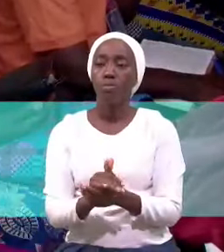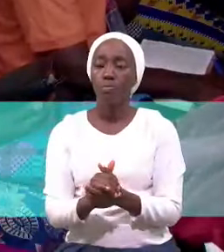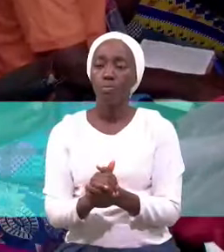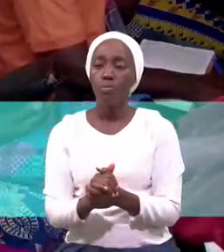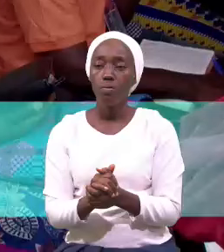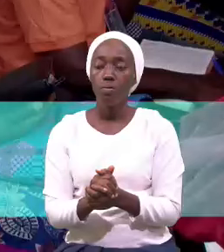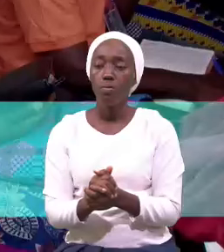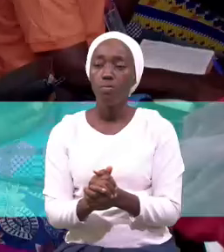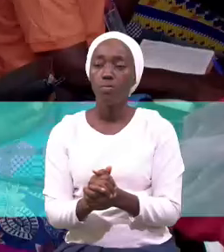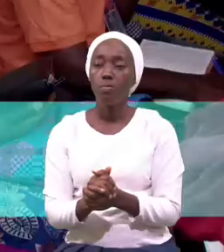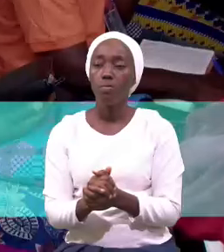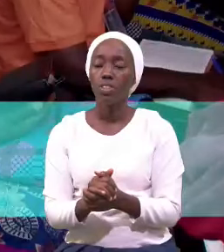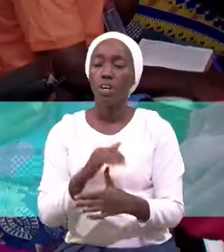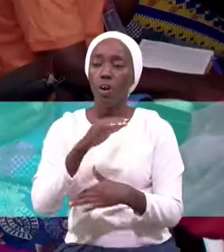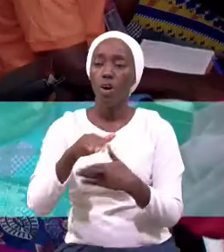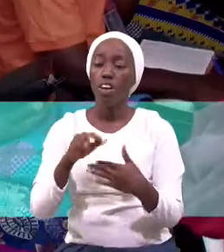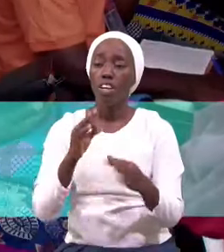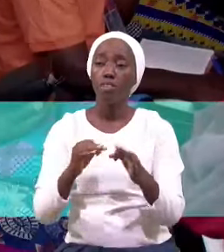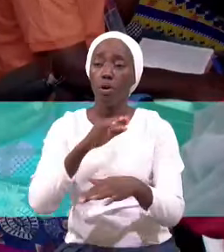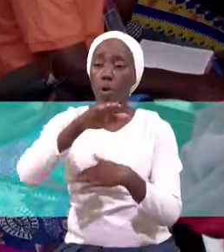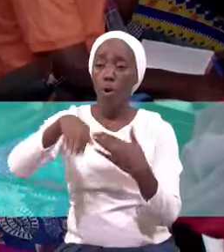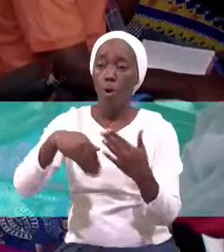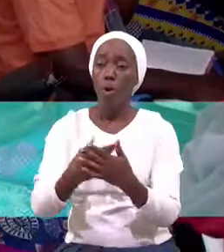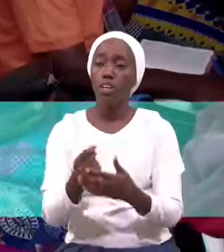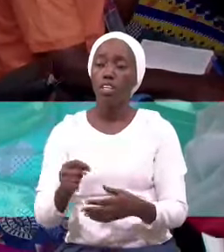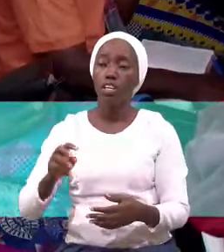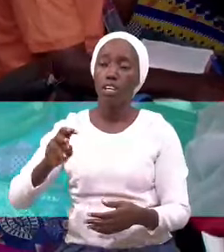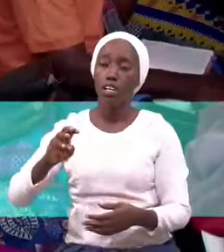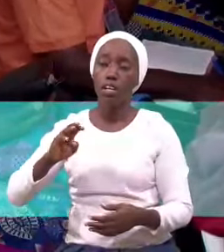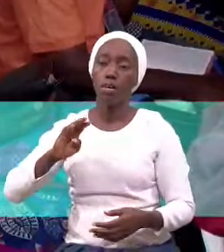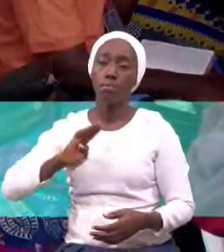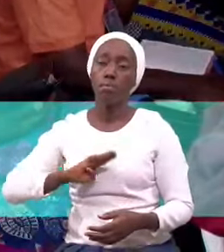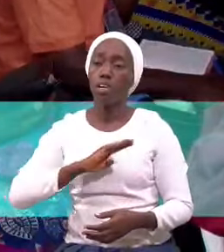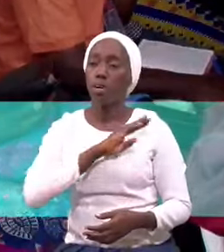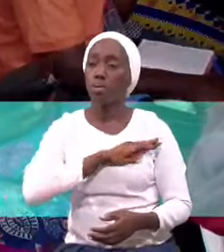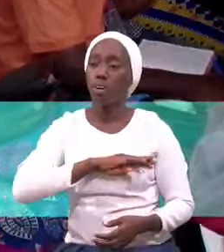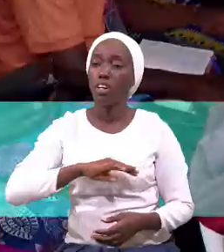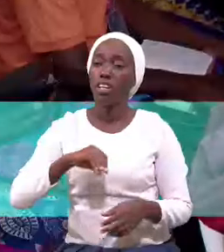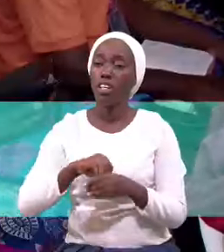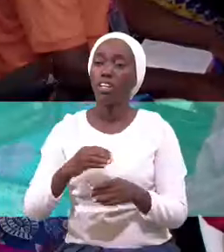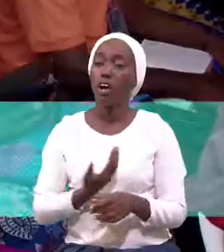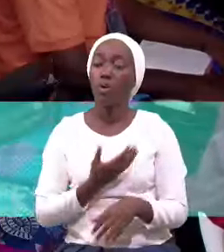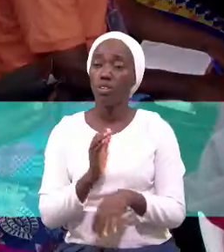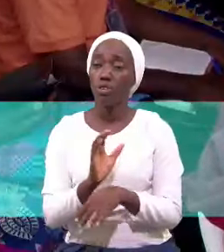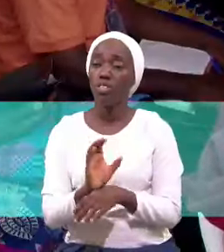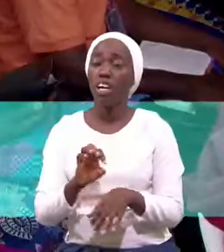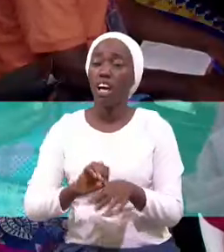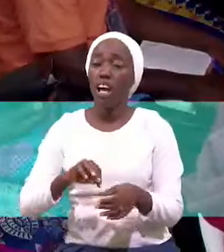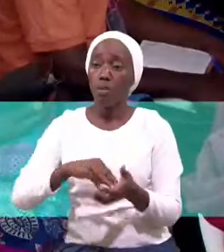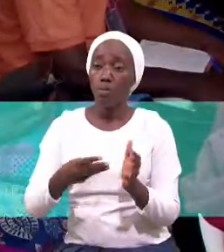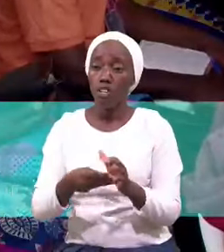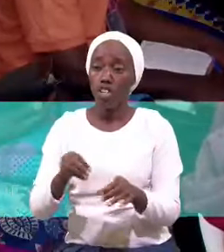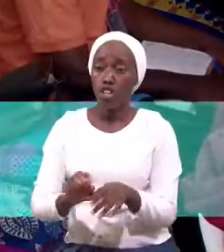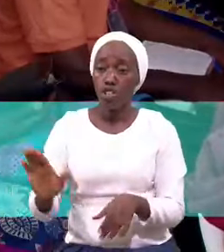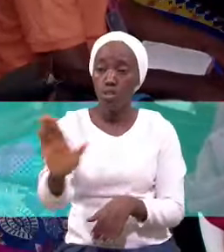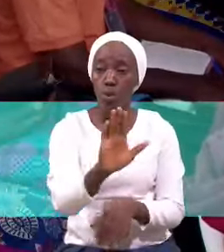If all the members in our church, I mean in your church, if they will